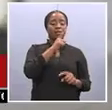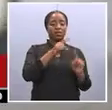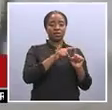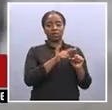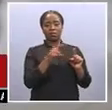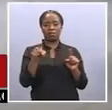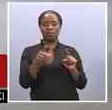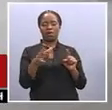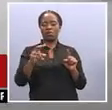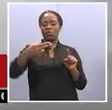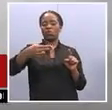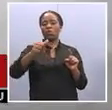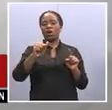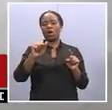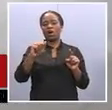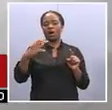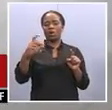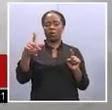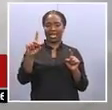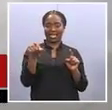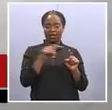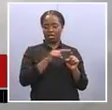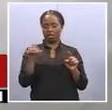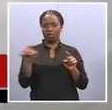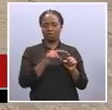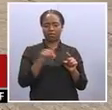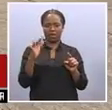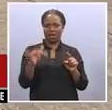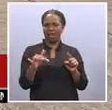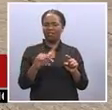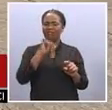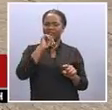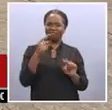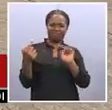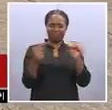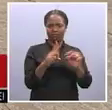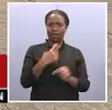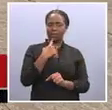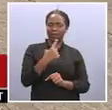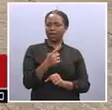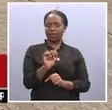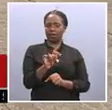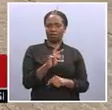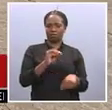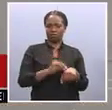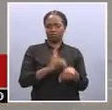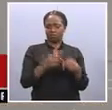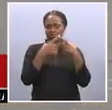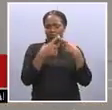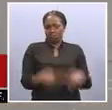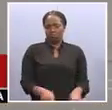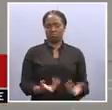Harwich. Dizimeleni and Pietermaritzburg long distance associations deny that they are the cause for this